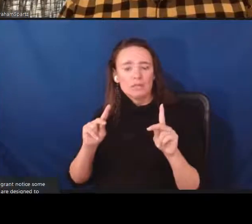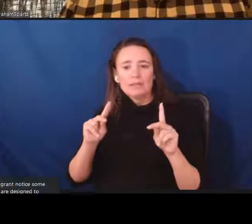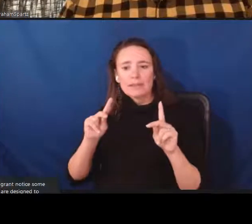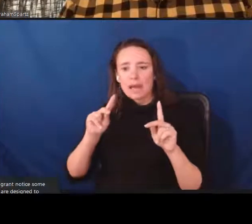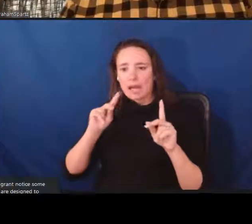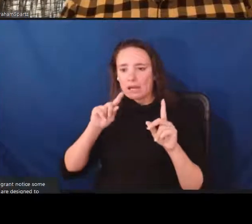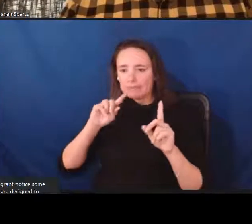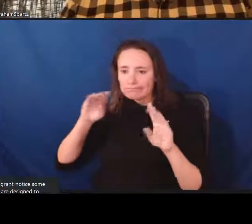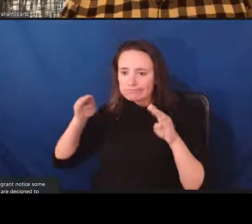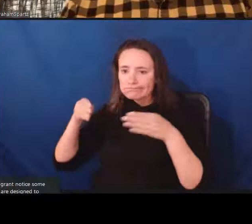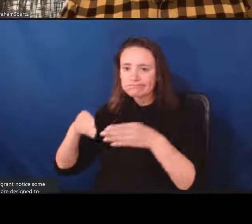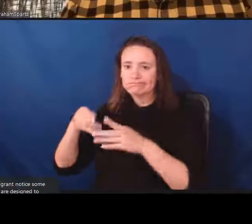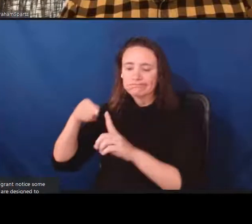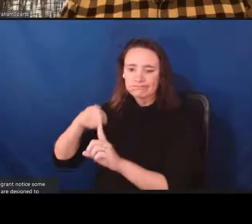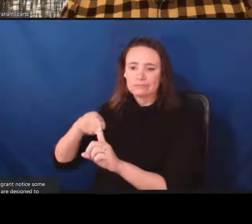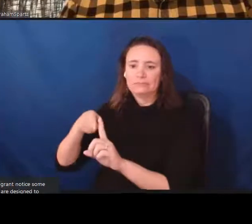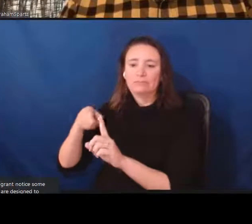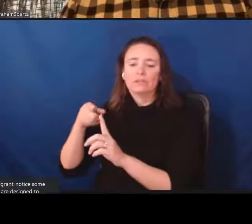actually